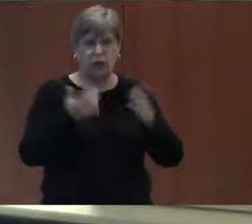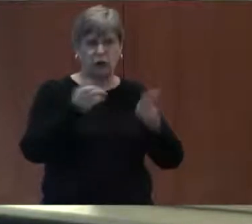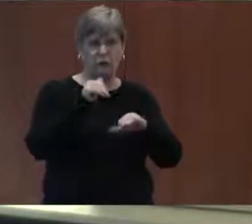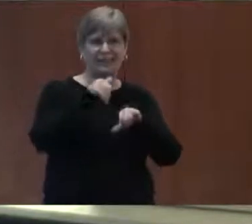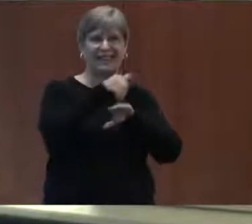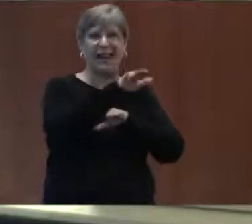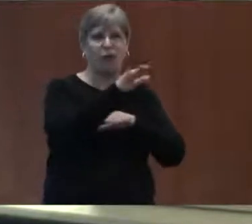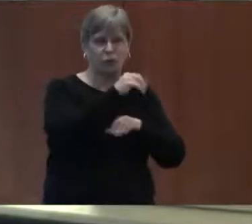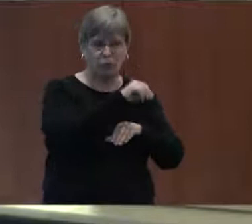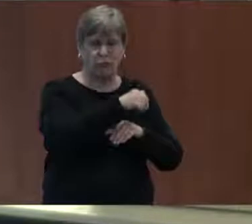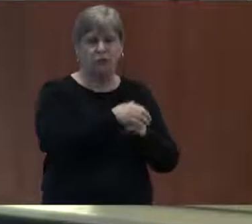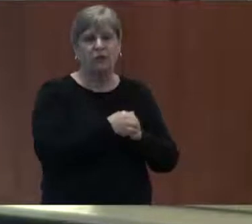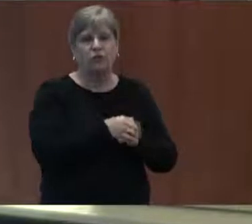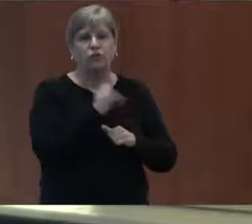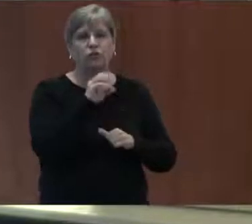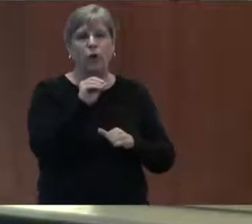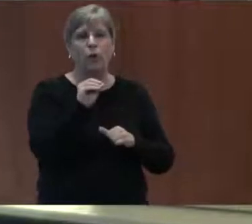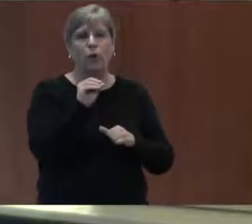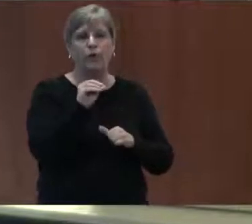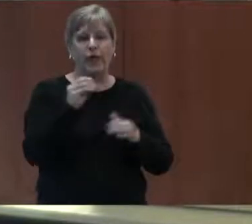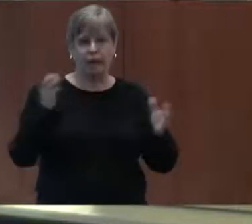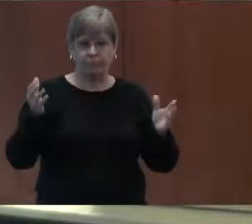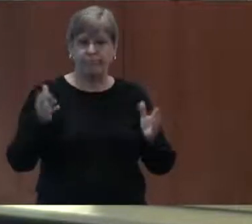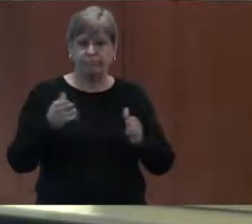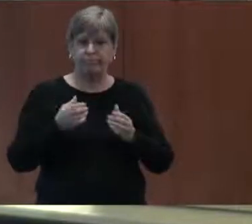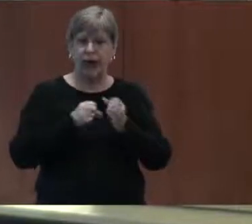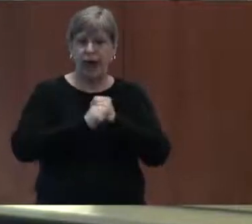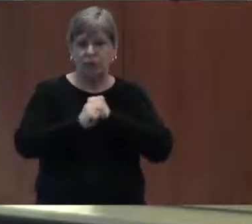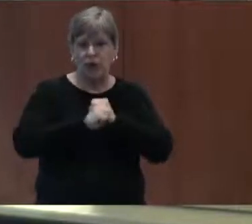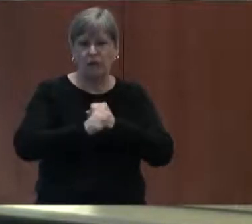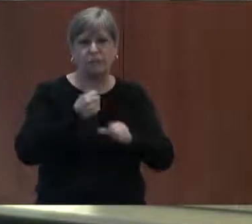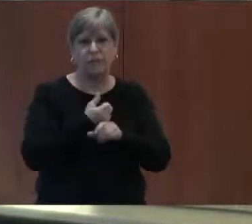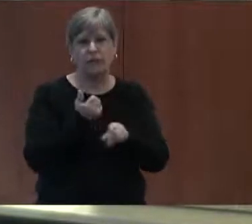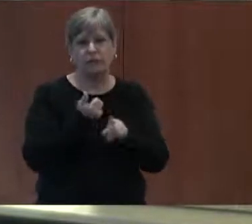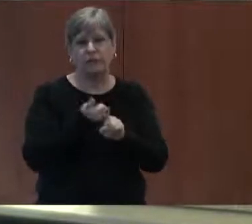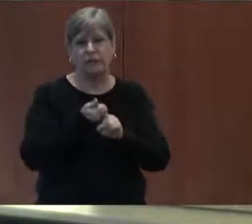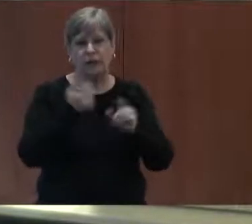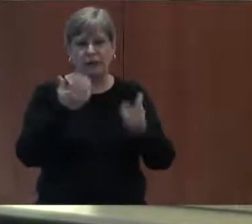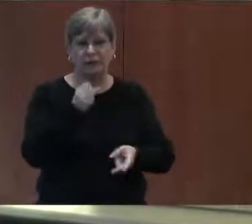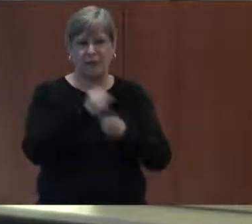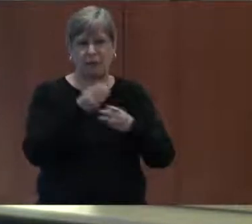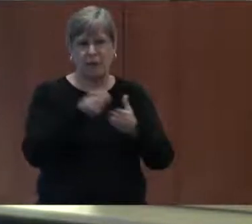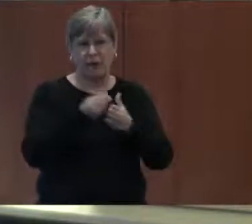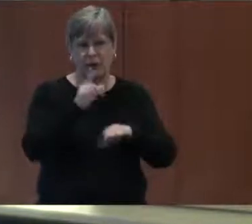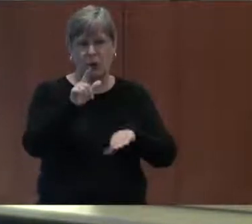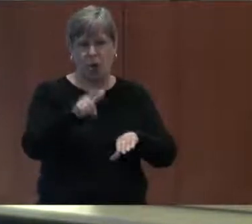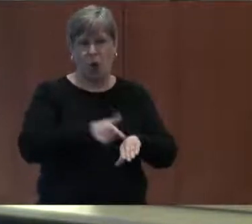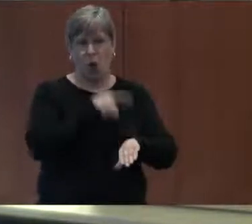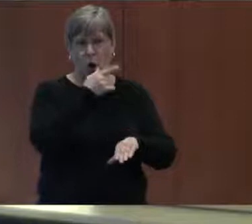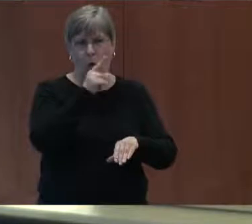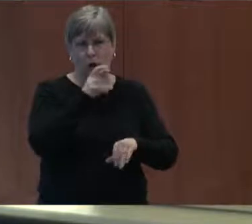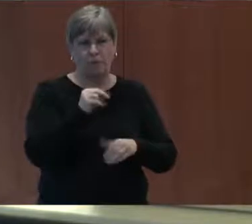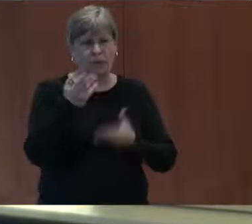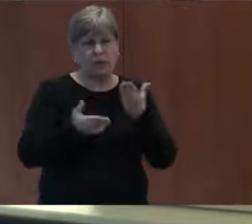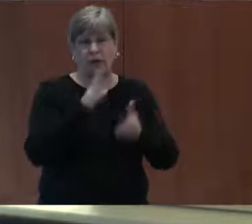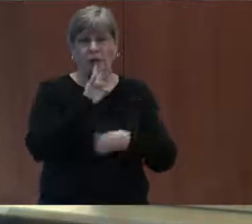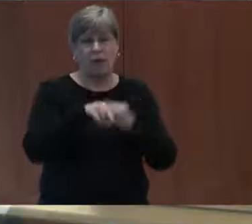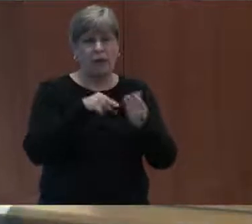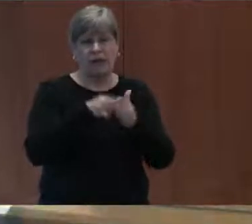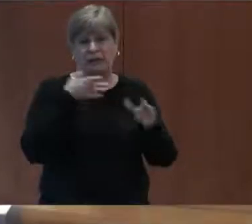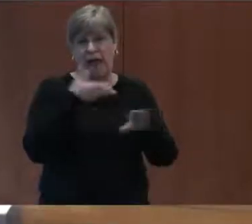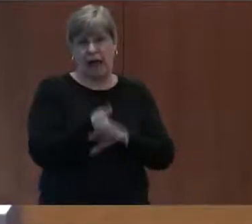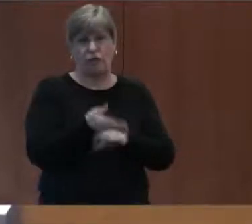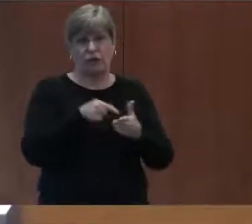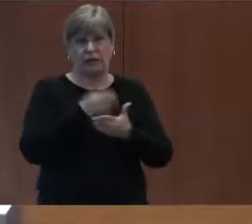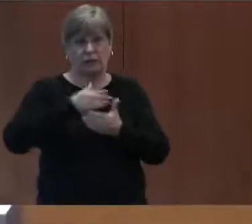there, and they promote themselves as being able to save us money in the long run, and that may be something we could talk about after it's completed. Yeah, I mean, I would hope